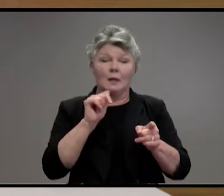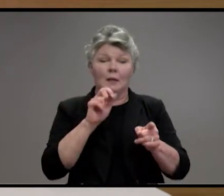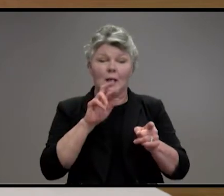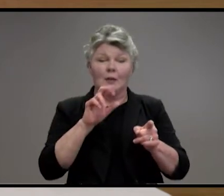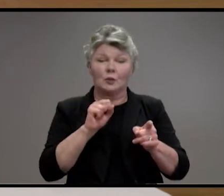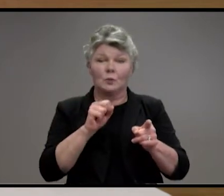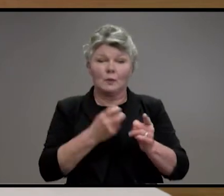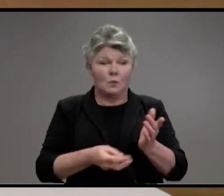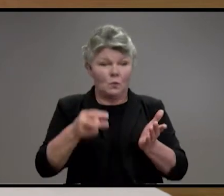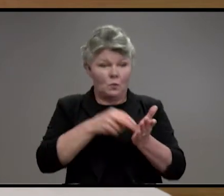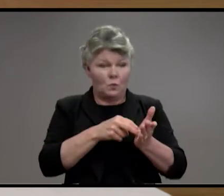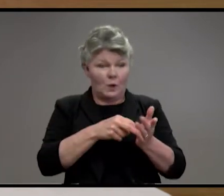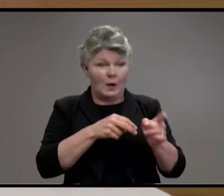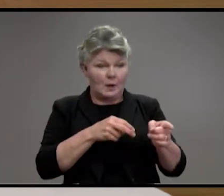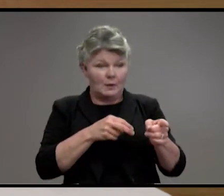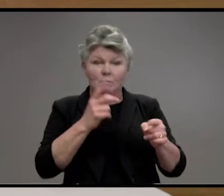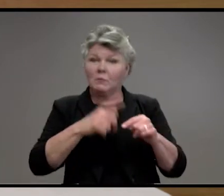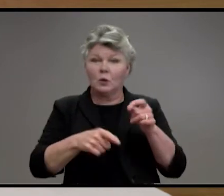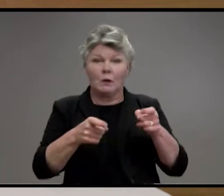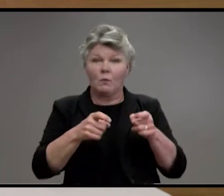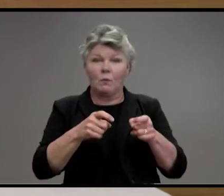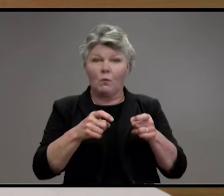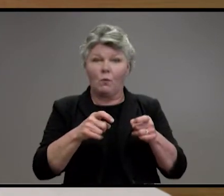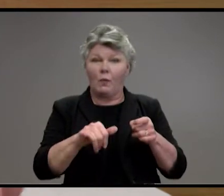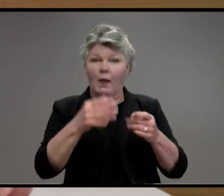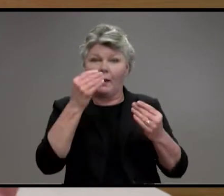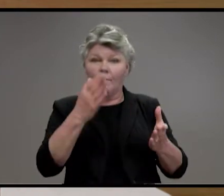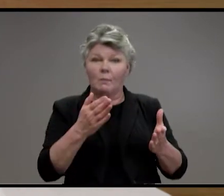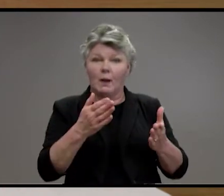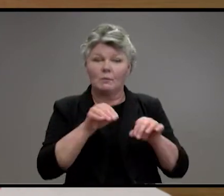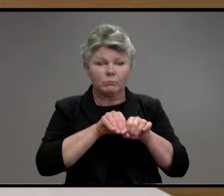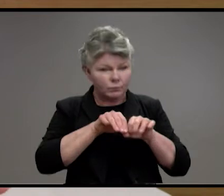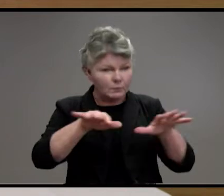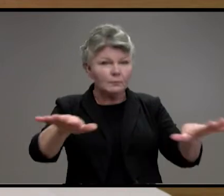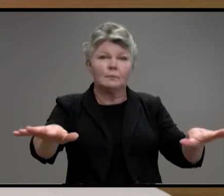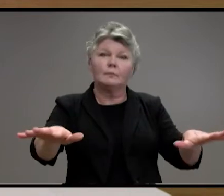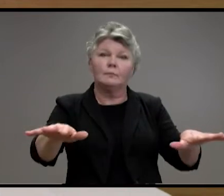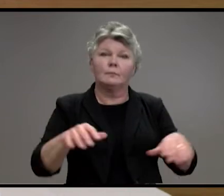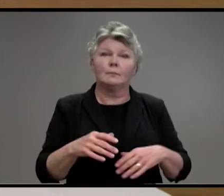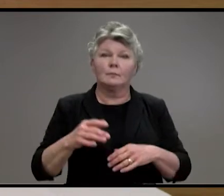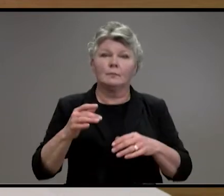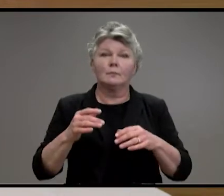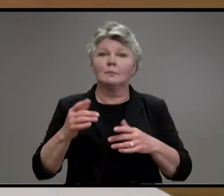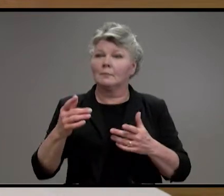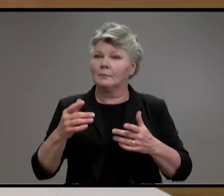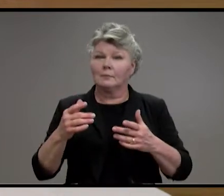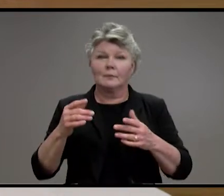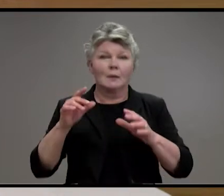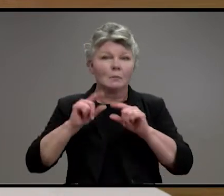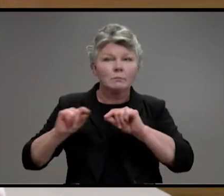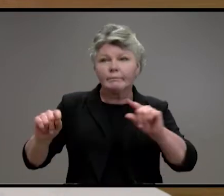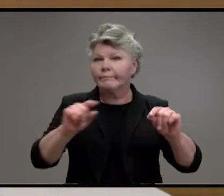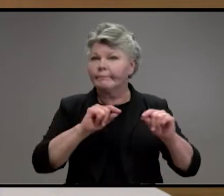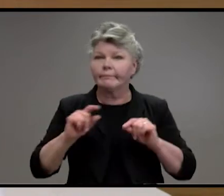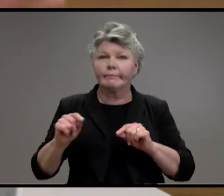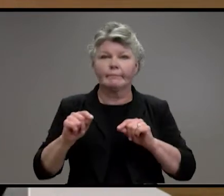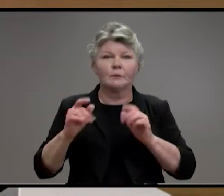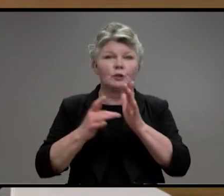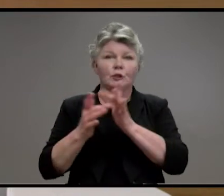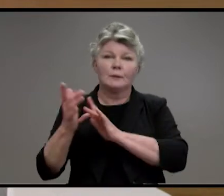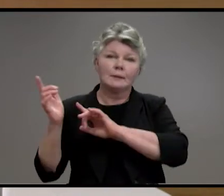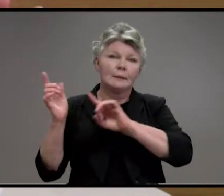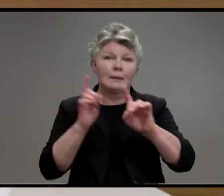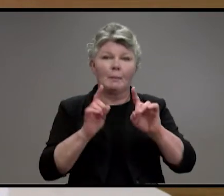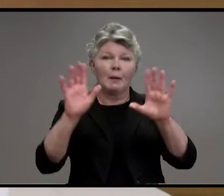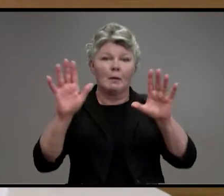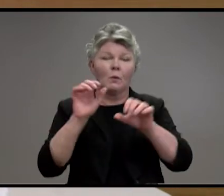and you can't control news like that. Word gets around that the miracle worker is coming to Jerusalem for the Passover, and huge